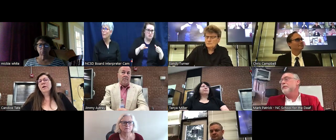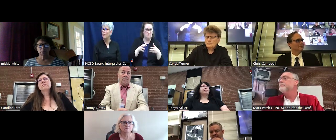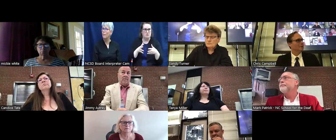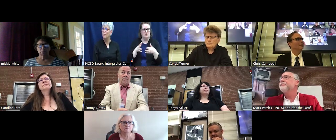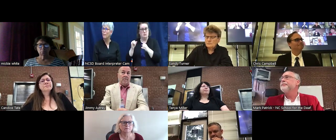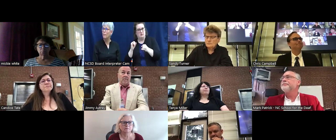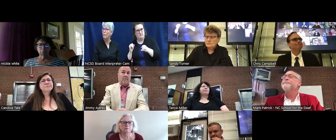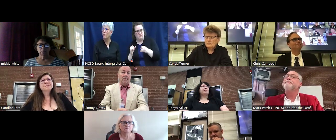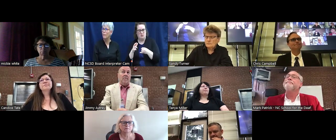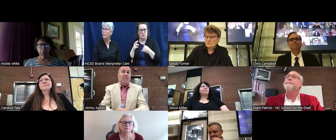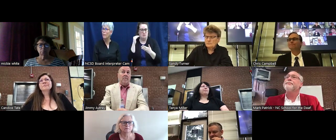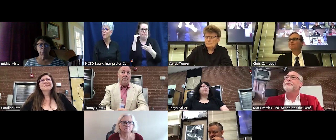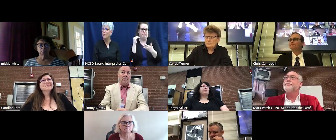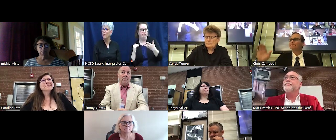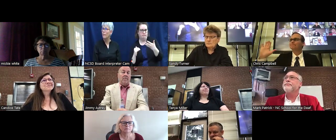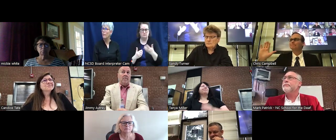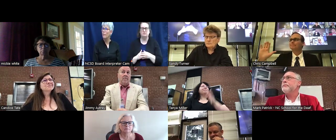vacancy.